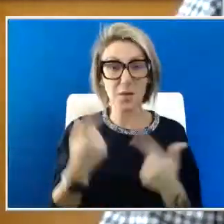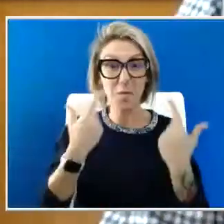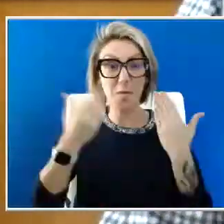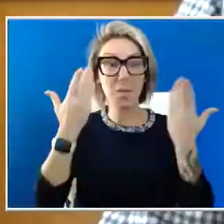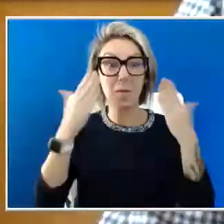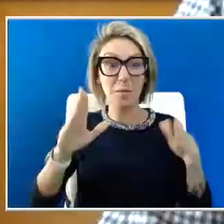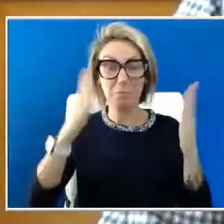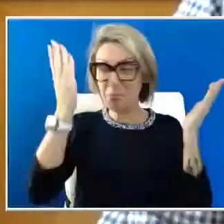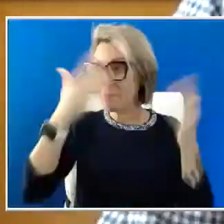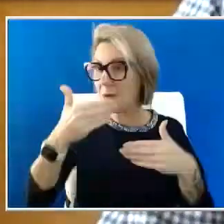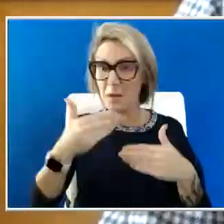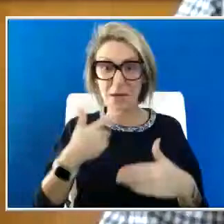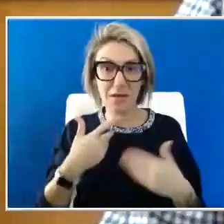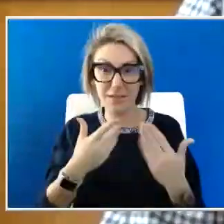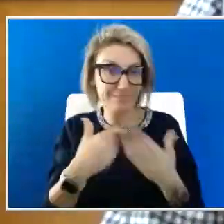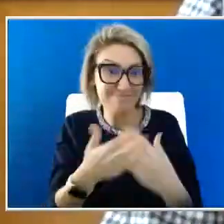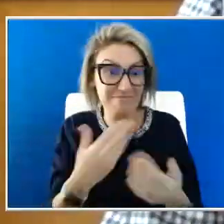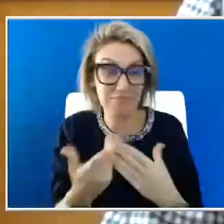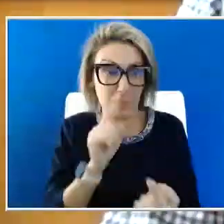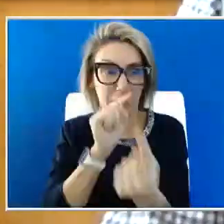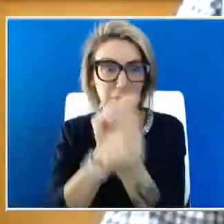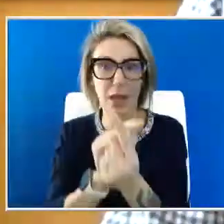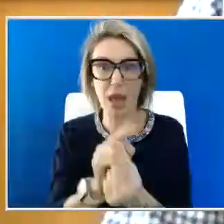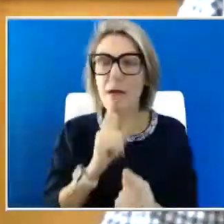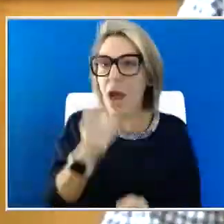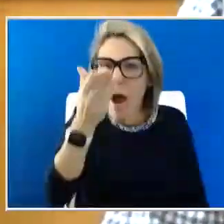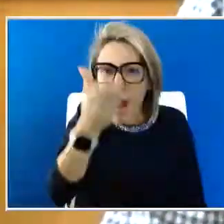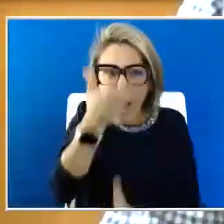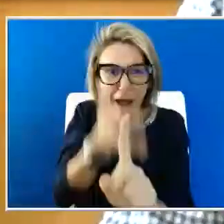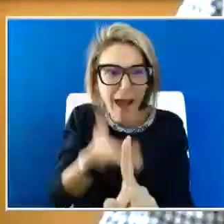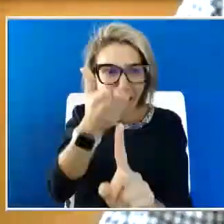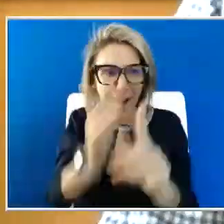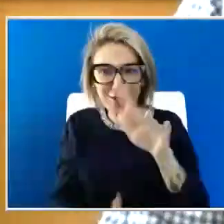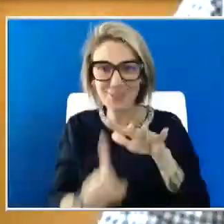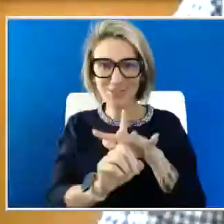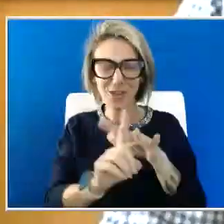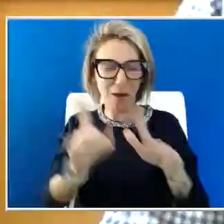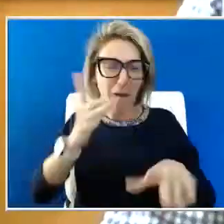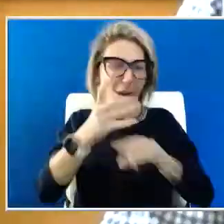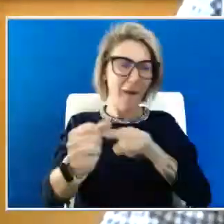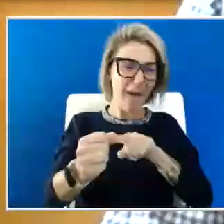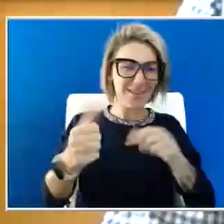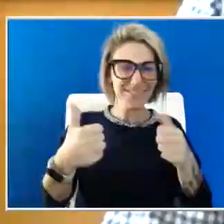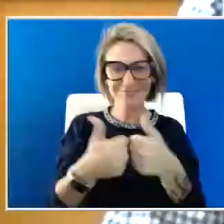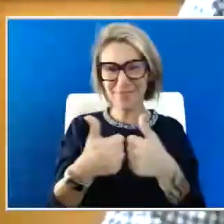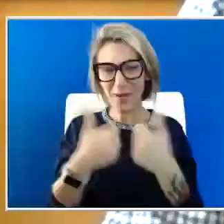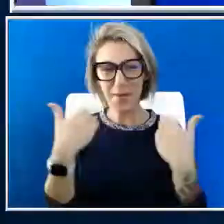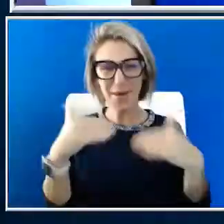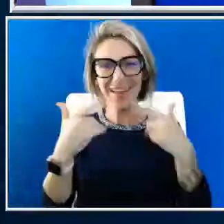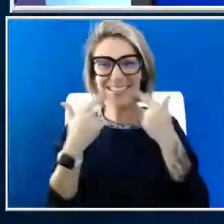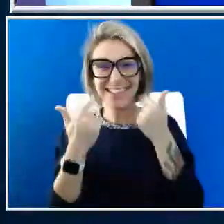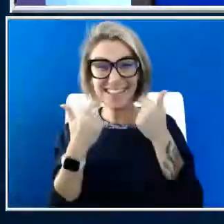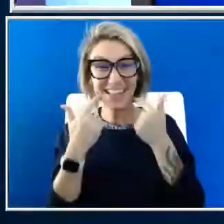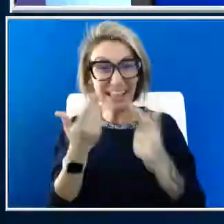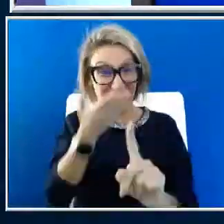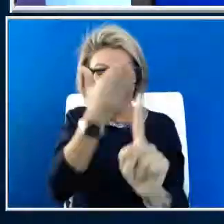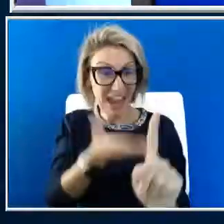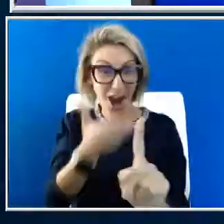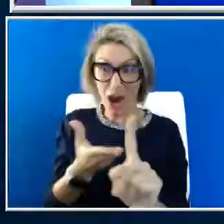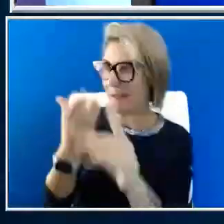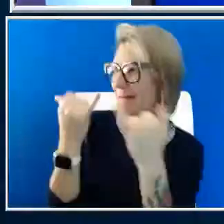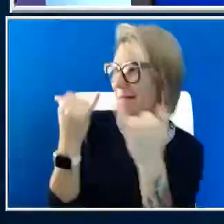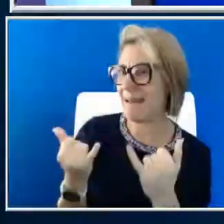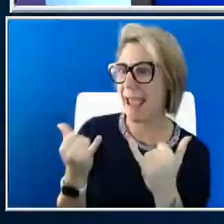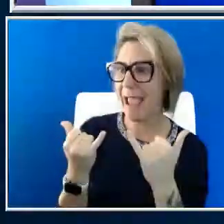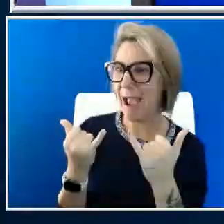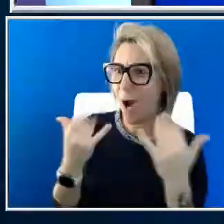and it didn't really matter. And there he was after this awesome game. Yeah, right. There he was then, and now here he is